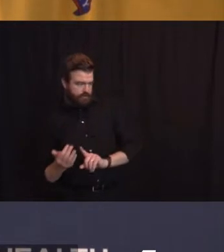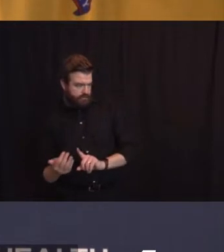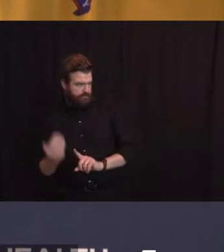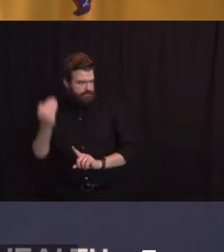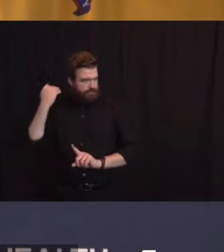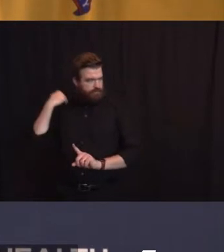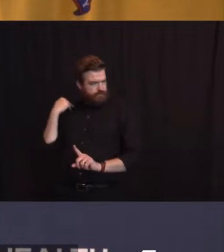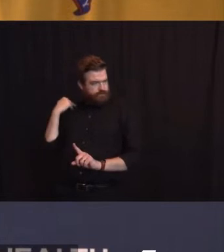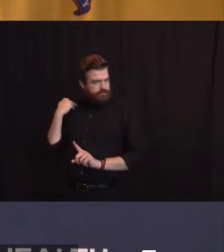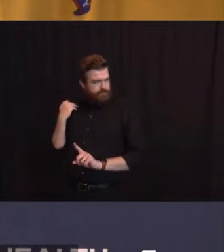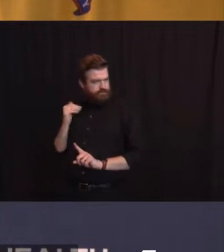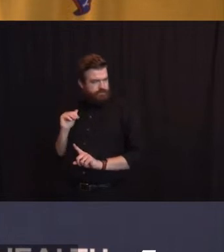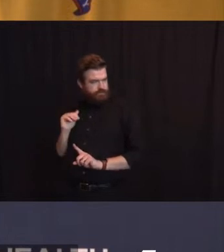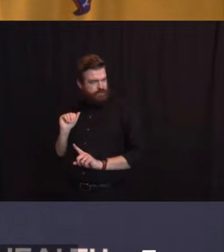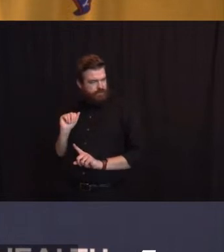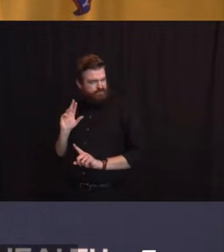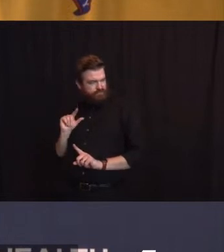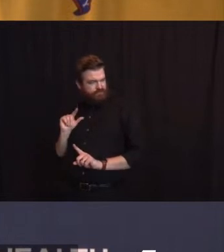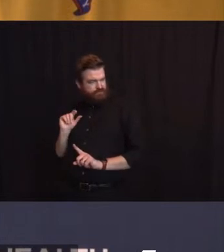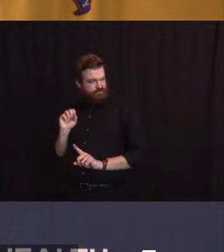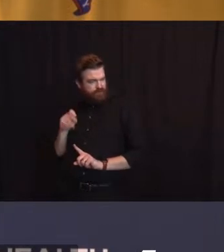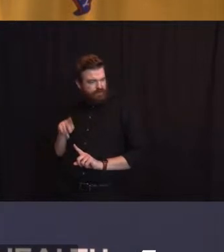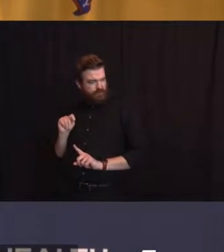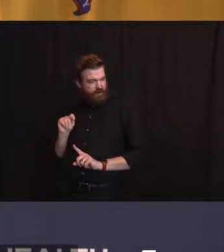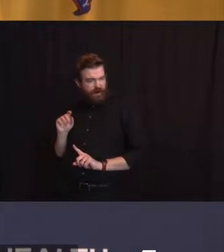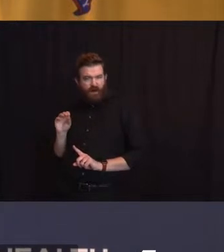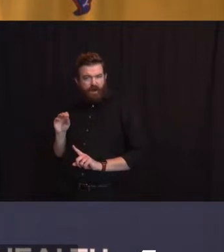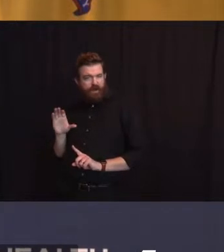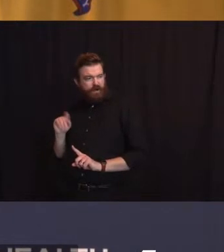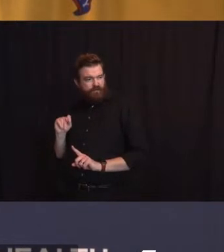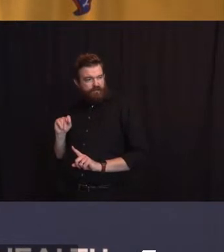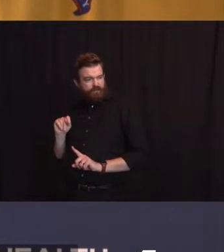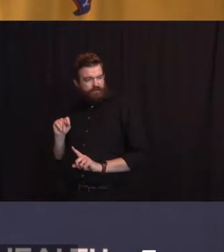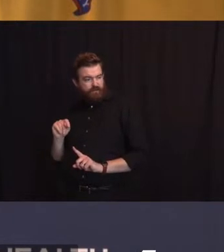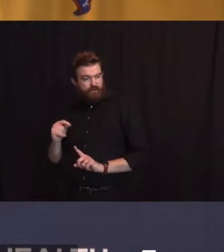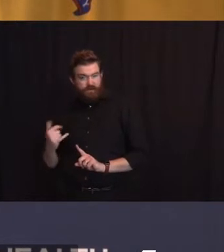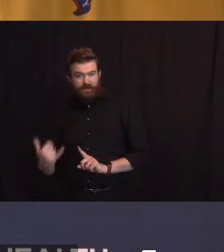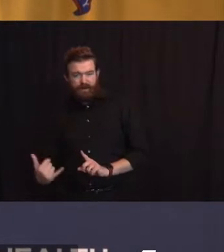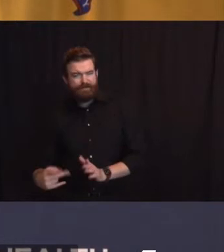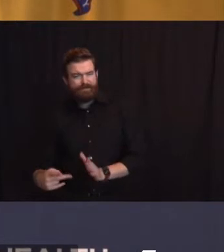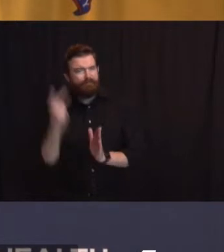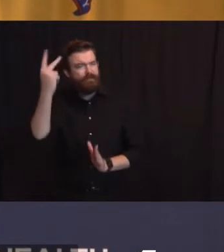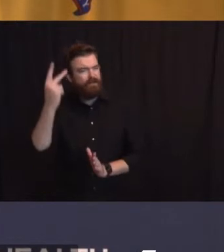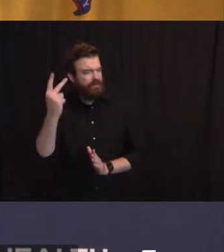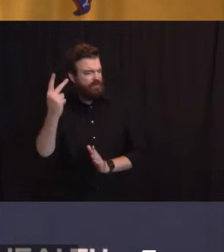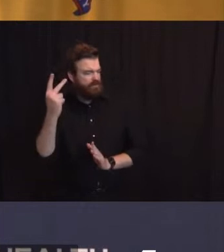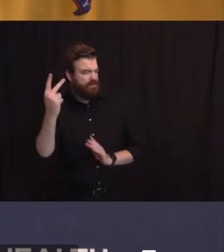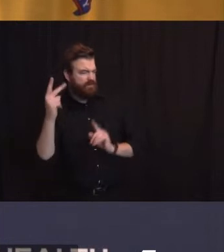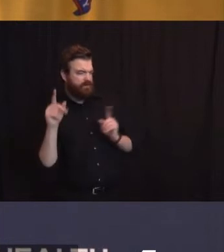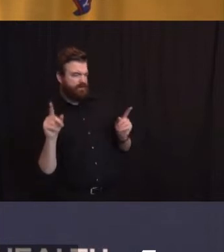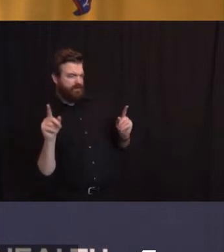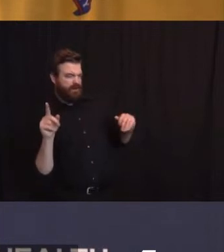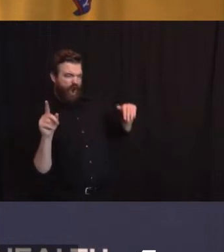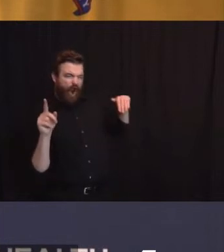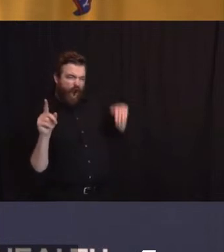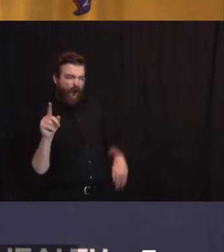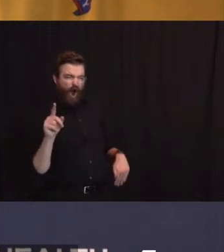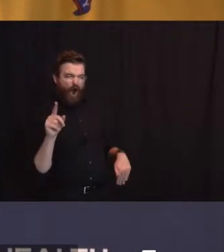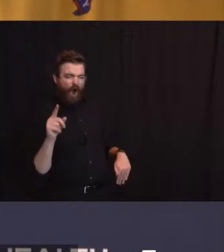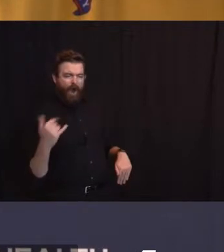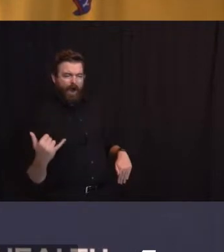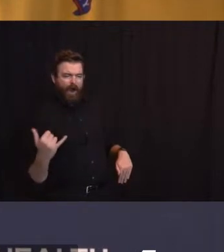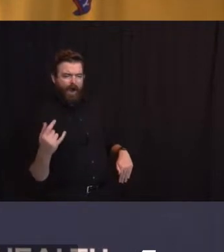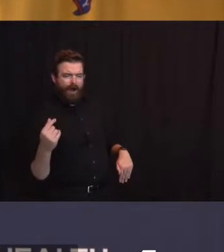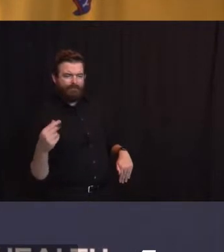August. And clearly, we did not have a vaccine last August, so before everyone jumps down my throat, it would never